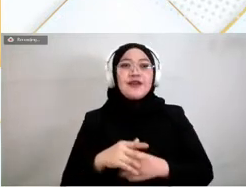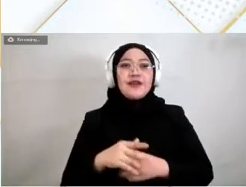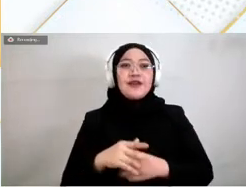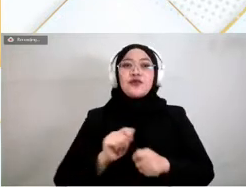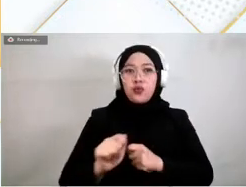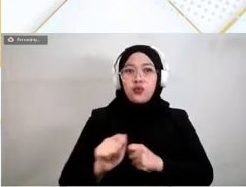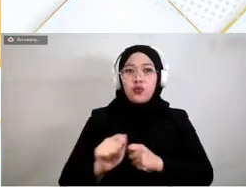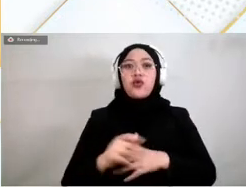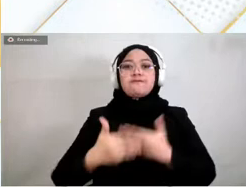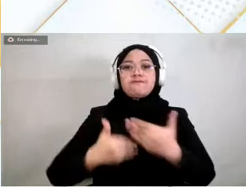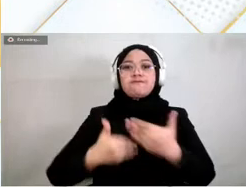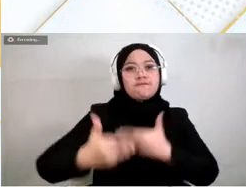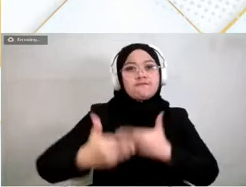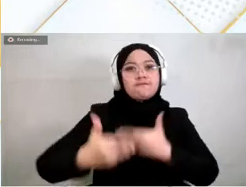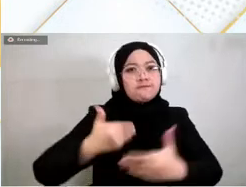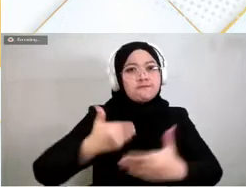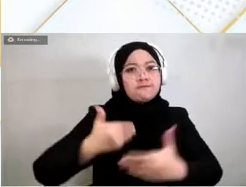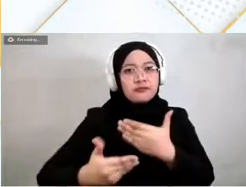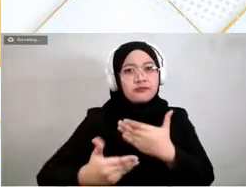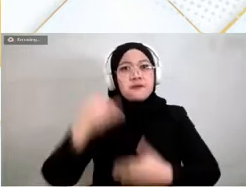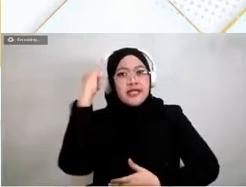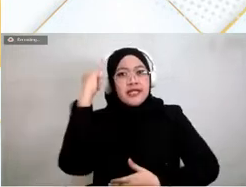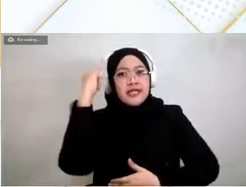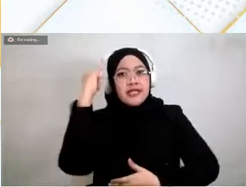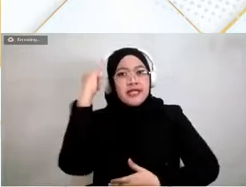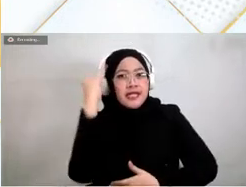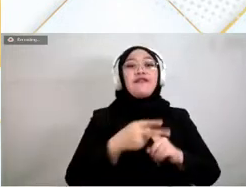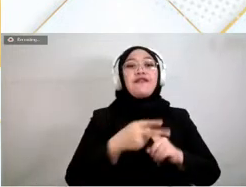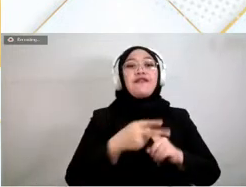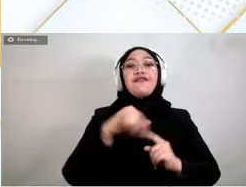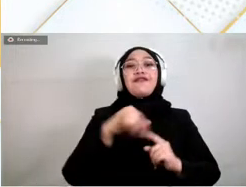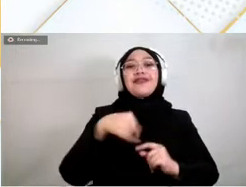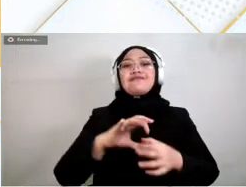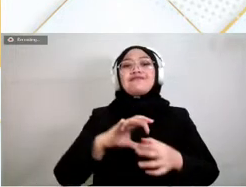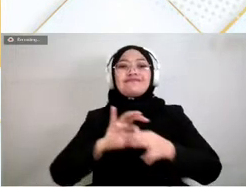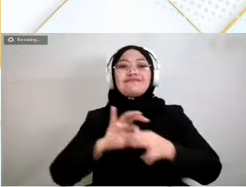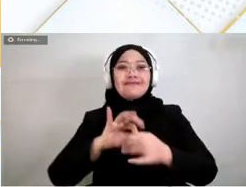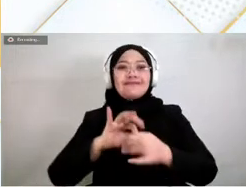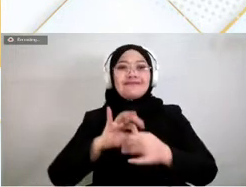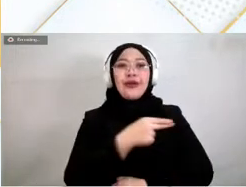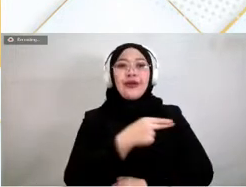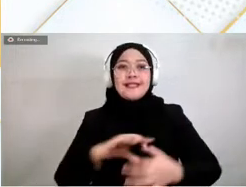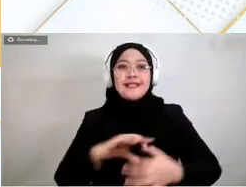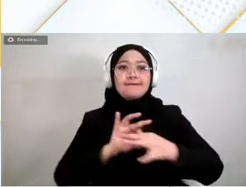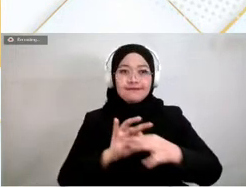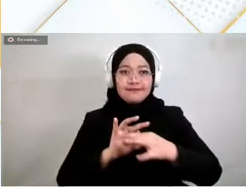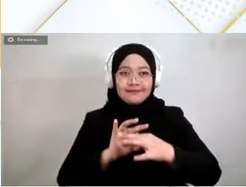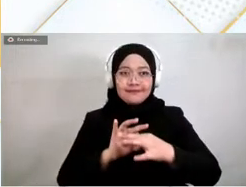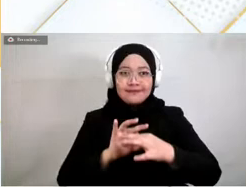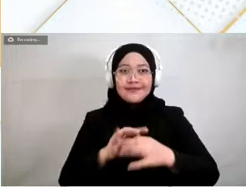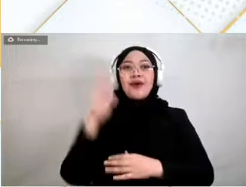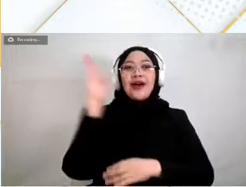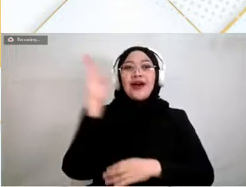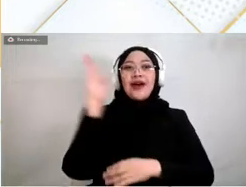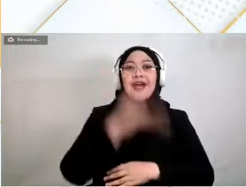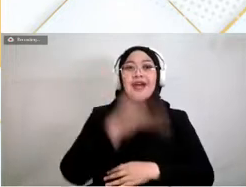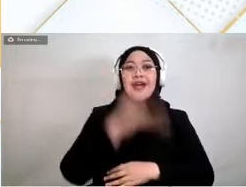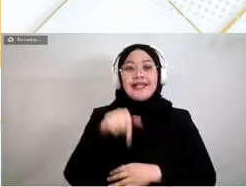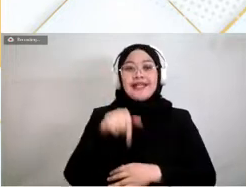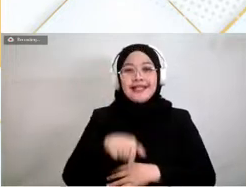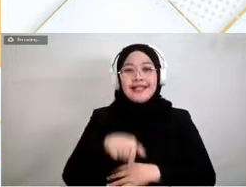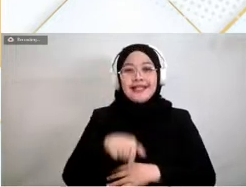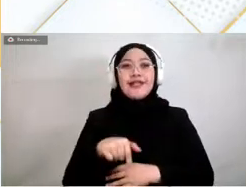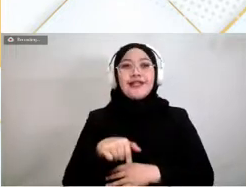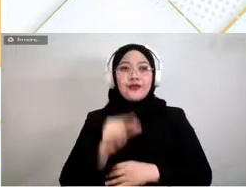common ground can be initiated between Fiji and Indonesia, which will be the end of the day advances the